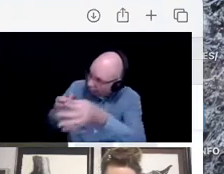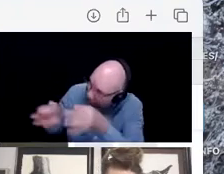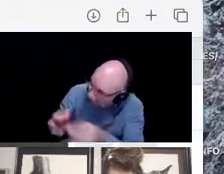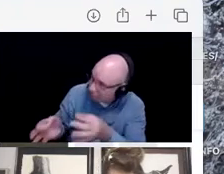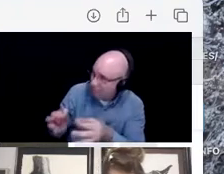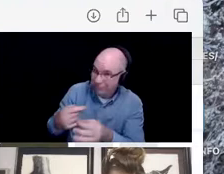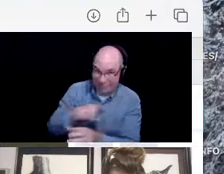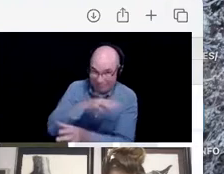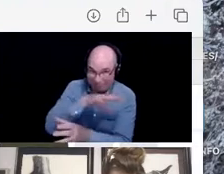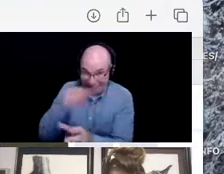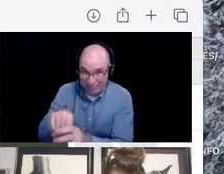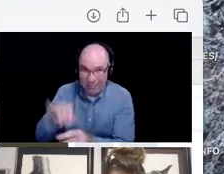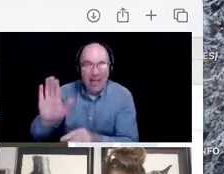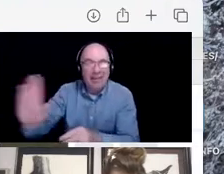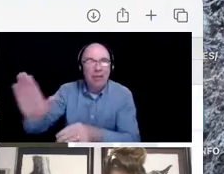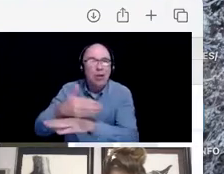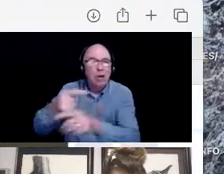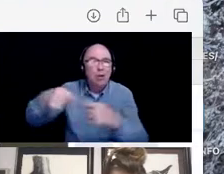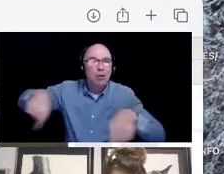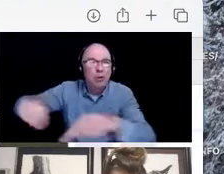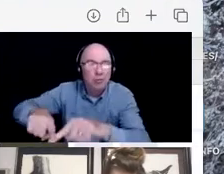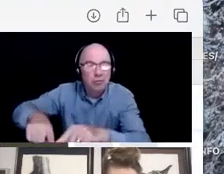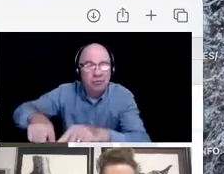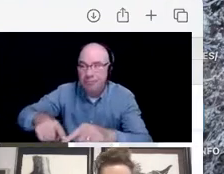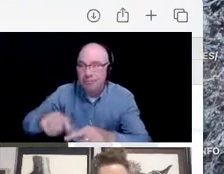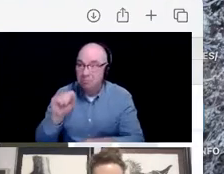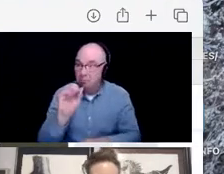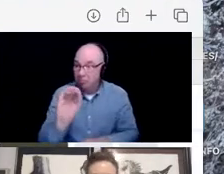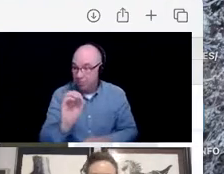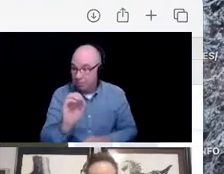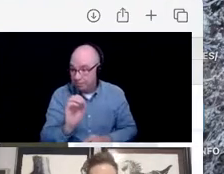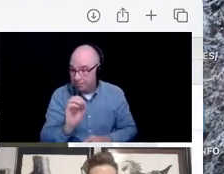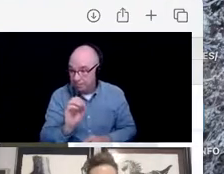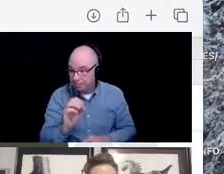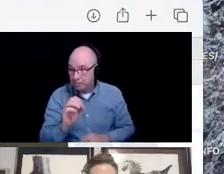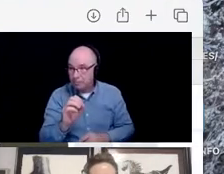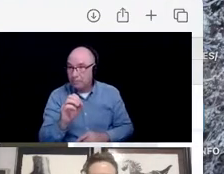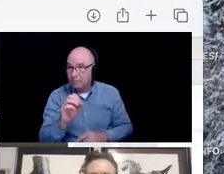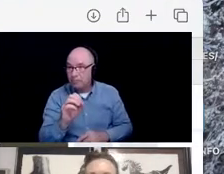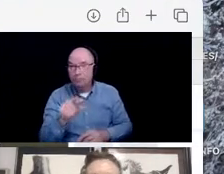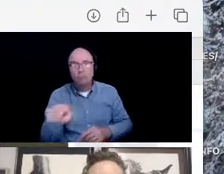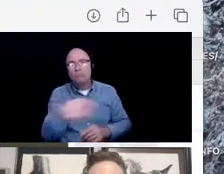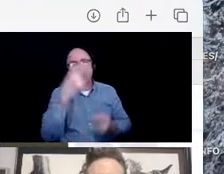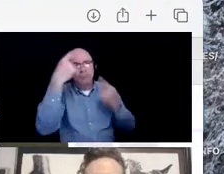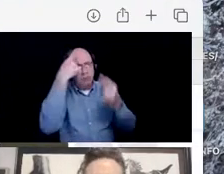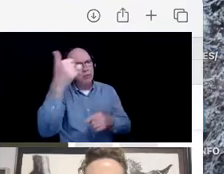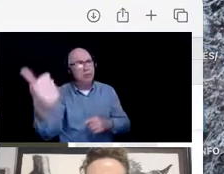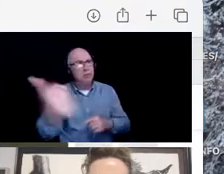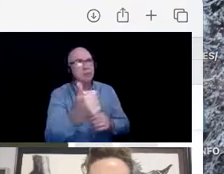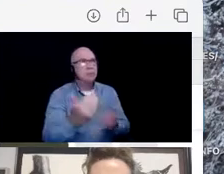in that share circle with them. So, so looking at what it is for you, maybe it's needing